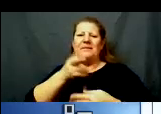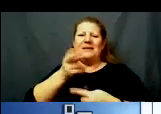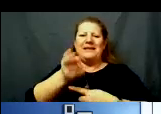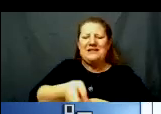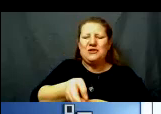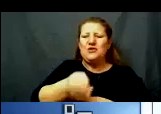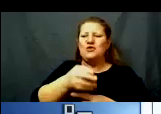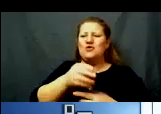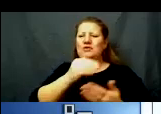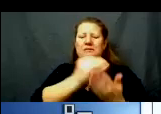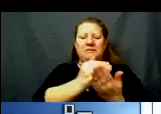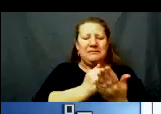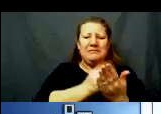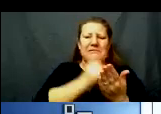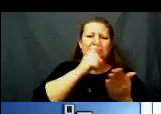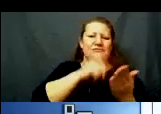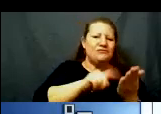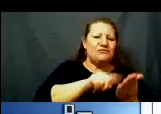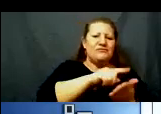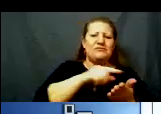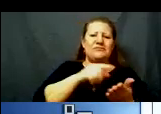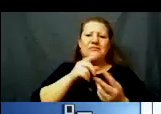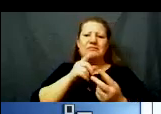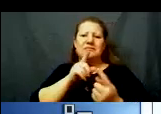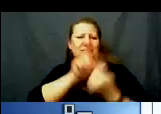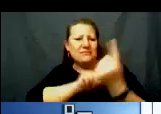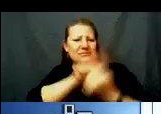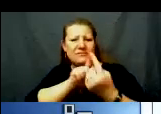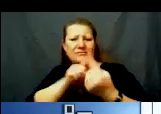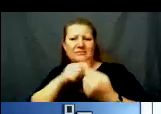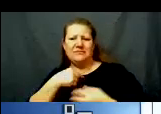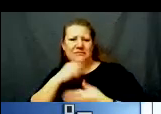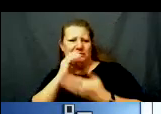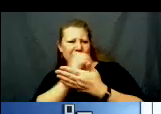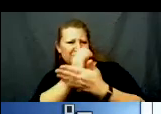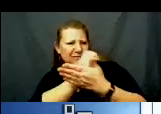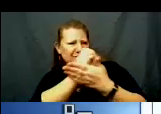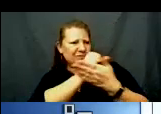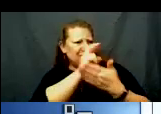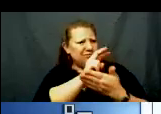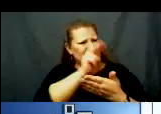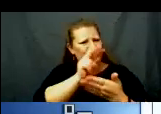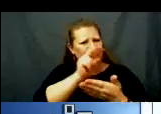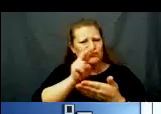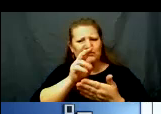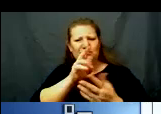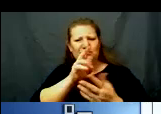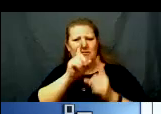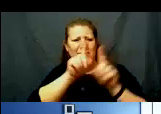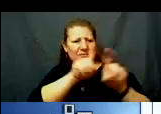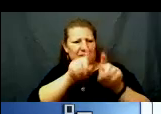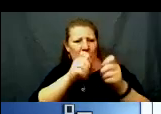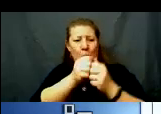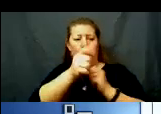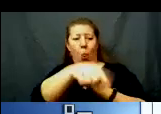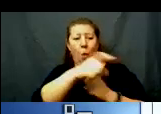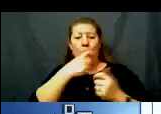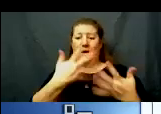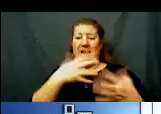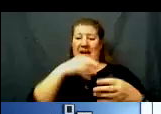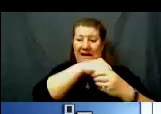content analysis, participant observation, interviews with incarcerated and formerly incarcerated folks, and I'm